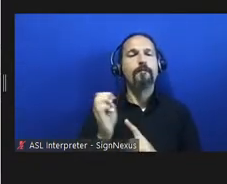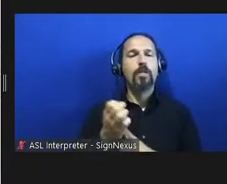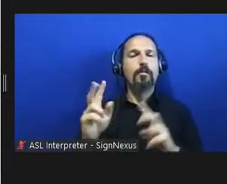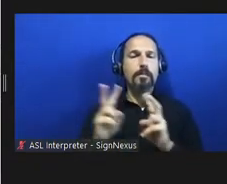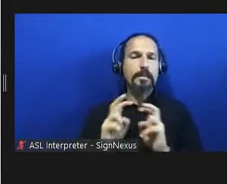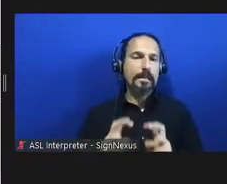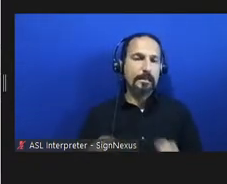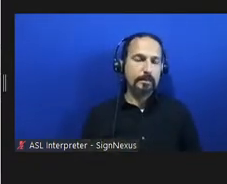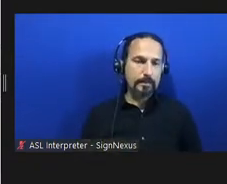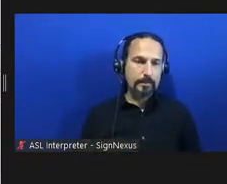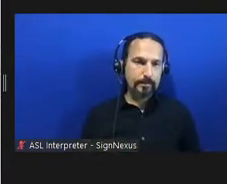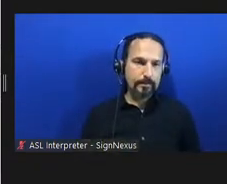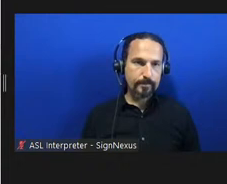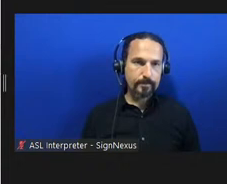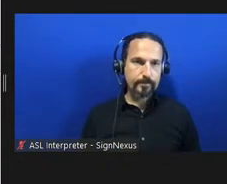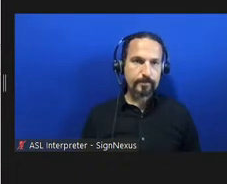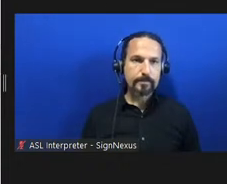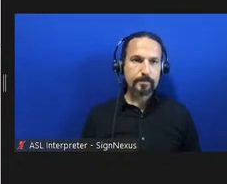assessment